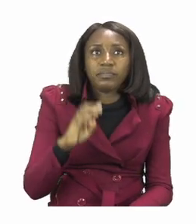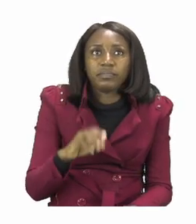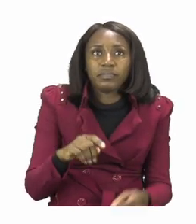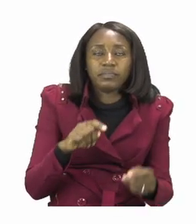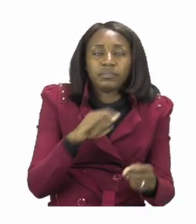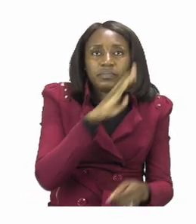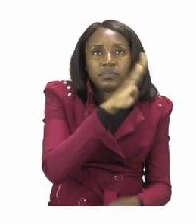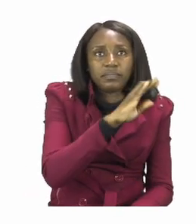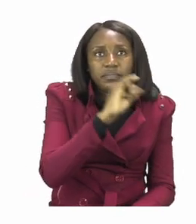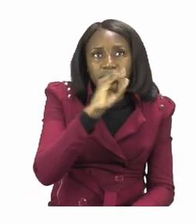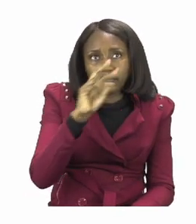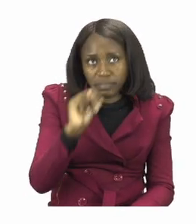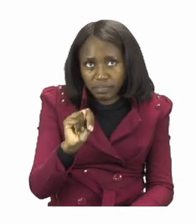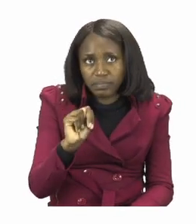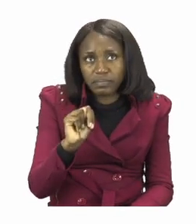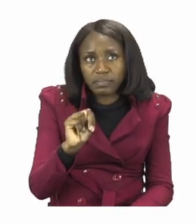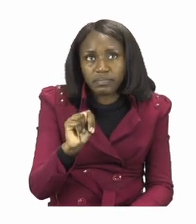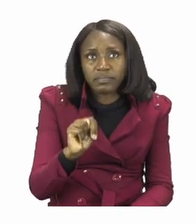bin,